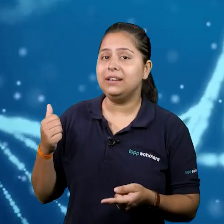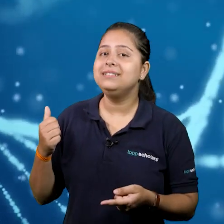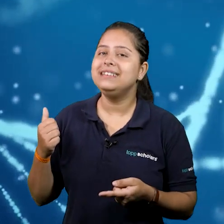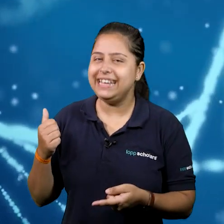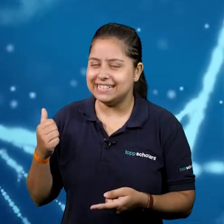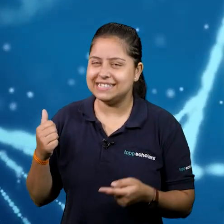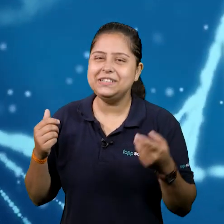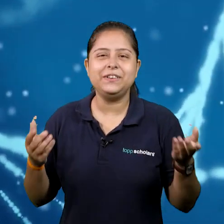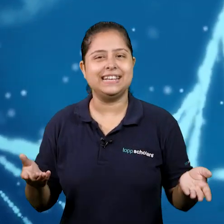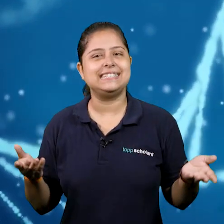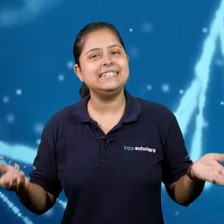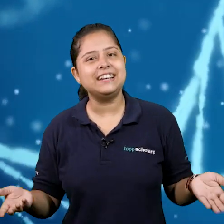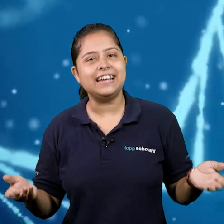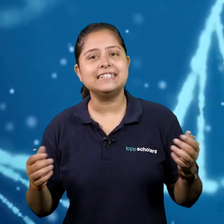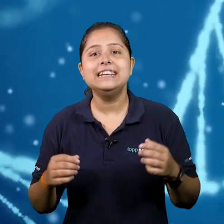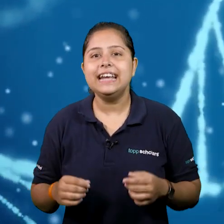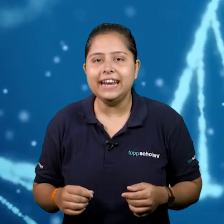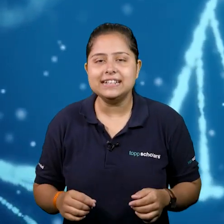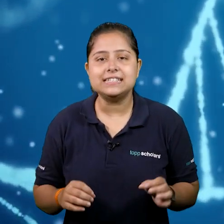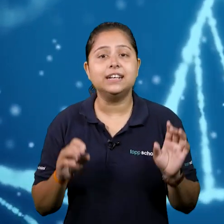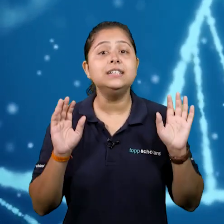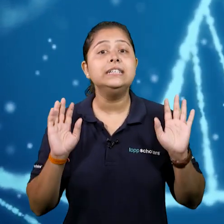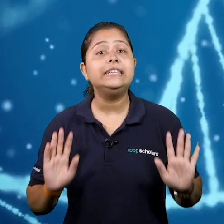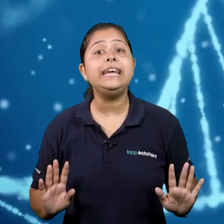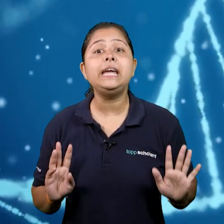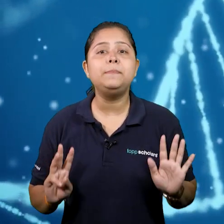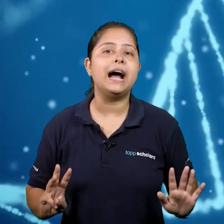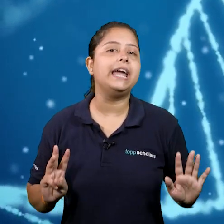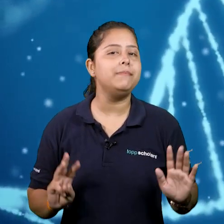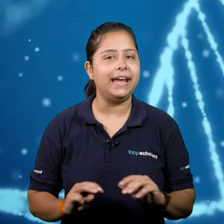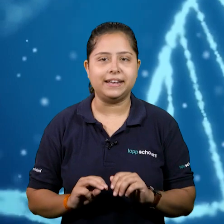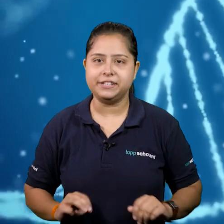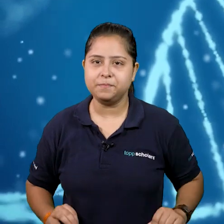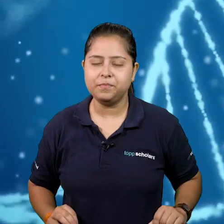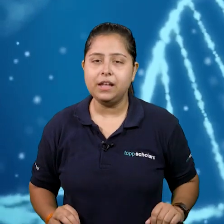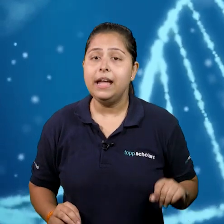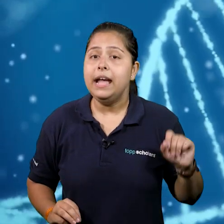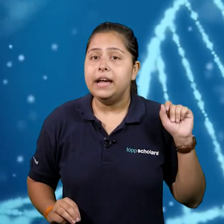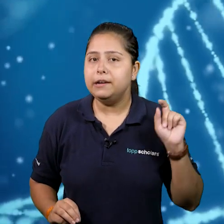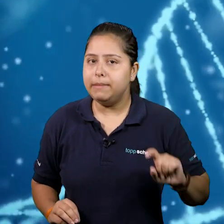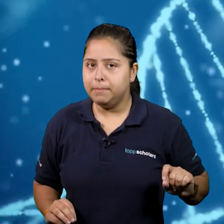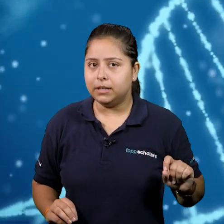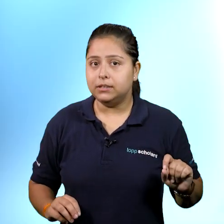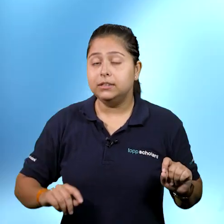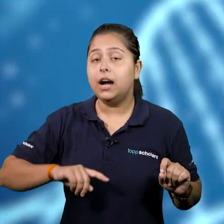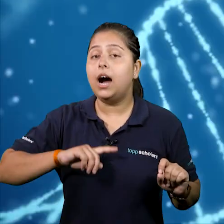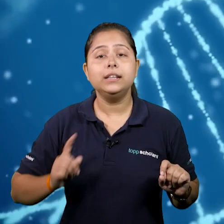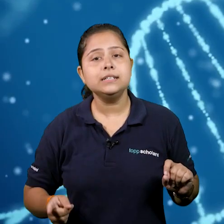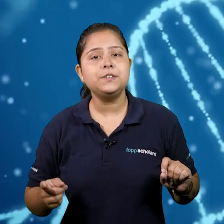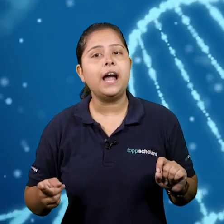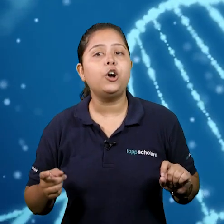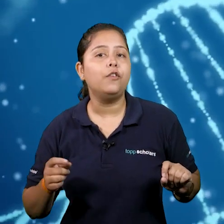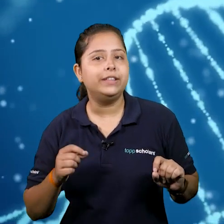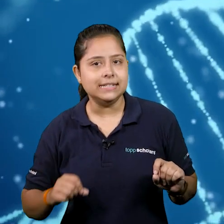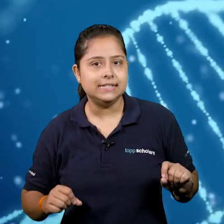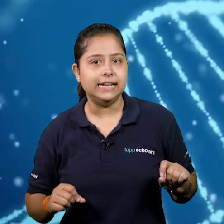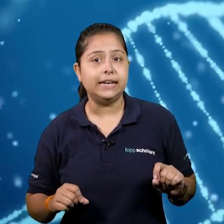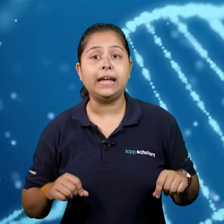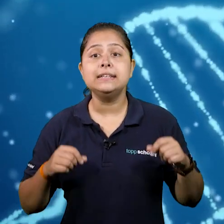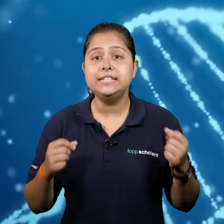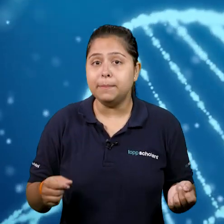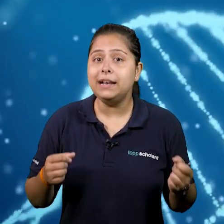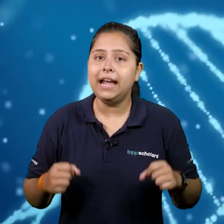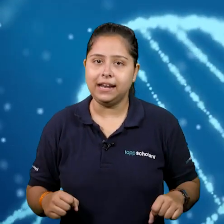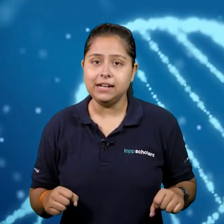this one, yes, you guessed it right. It is the 3 prime end. Remember, the other strand of this